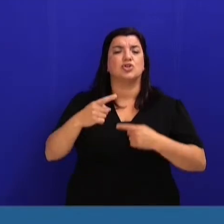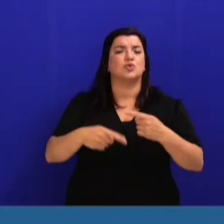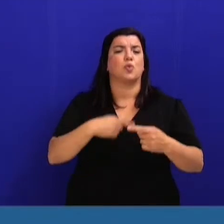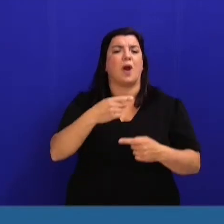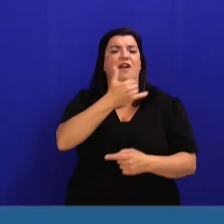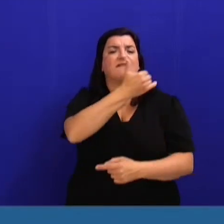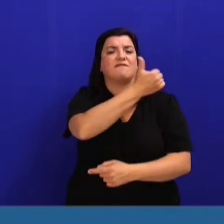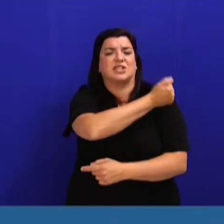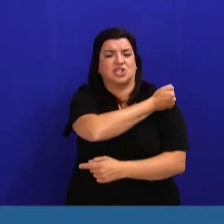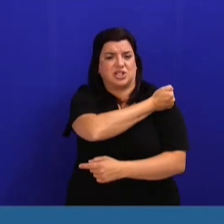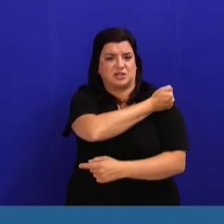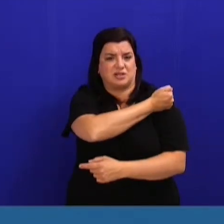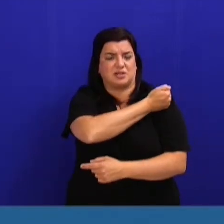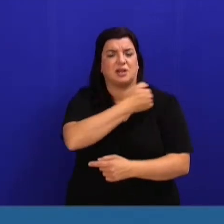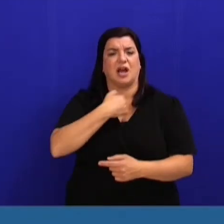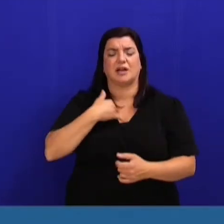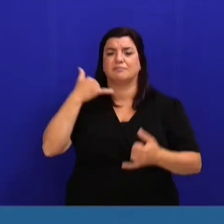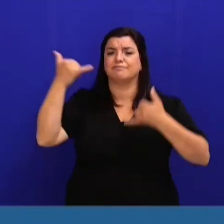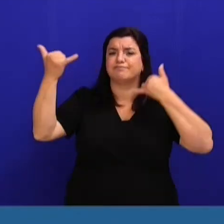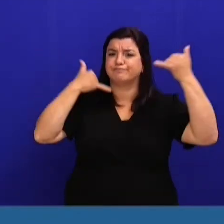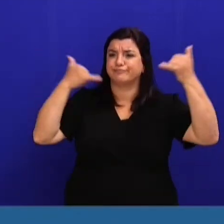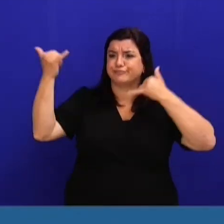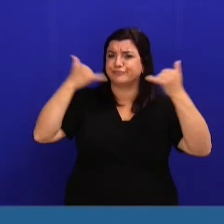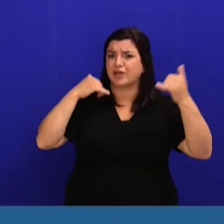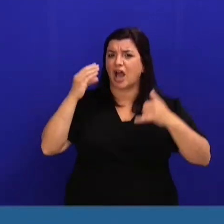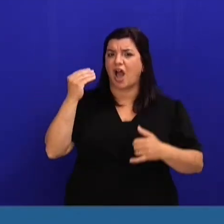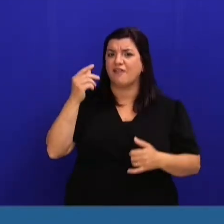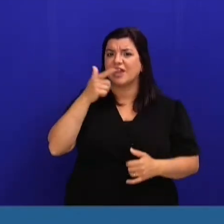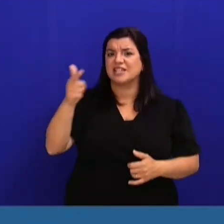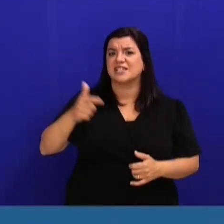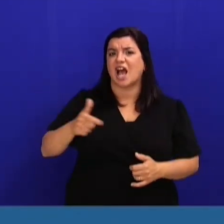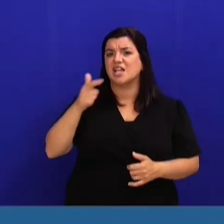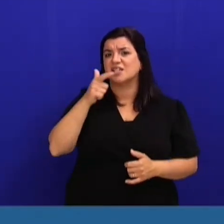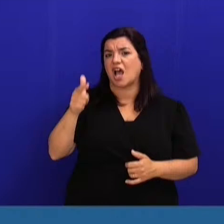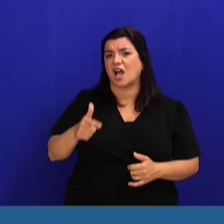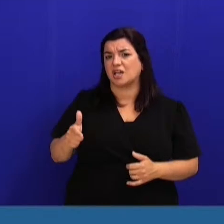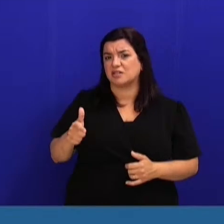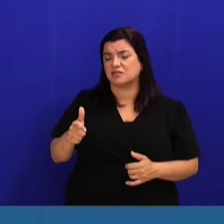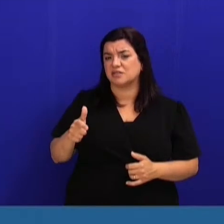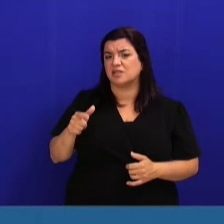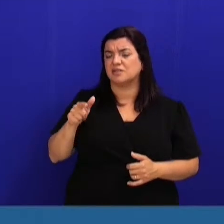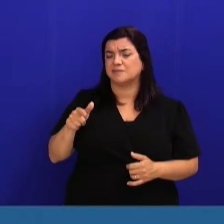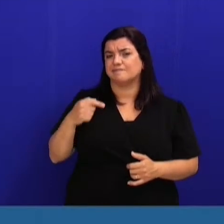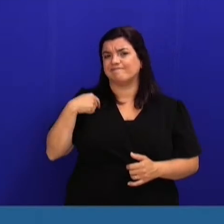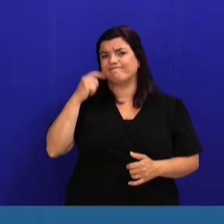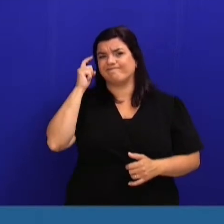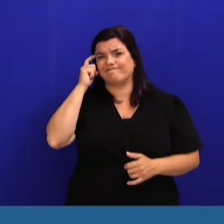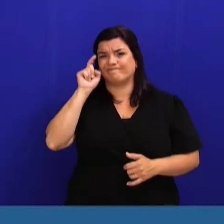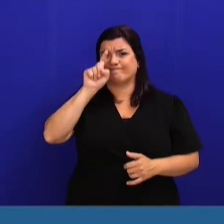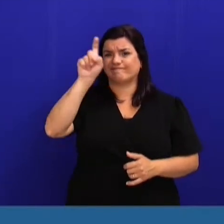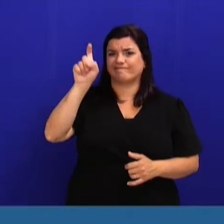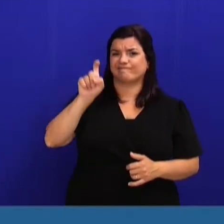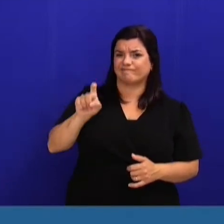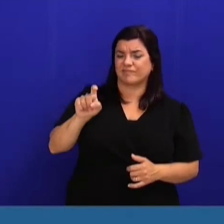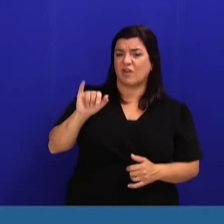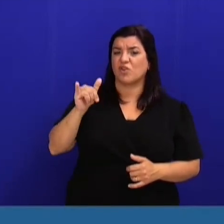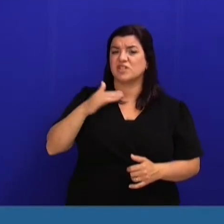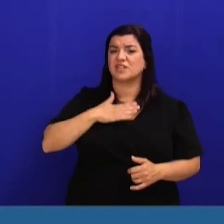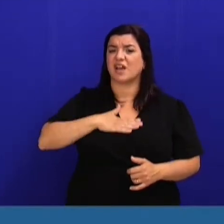ta' telefonati minn żgħażagħ dwar il-vaċċin u d-dubju li hemm dwar din it-tilqima li taf taffettwa wara